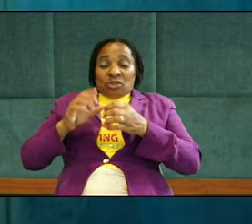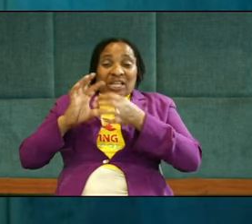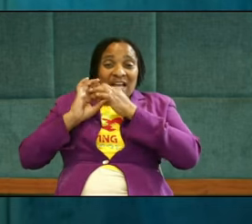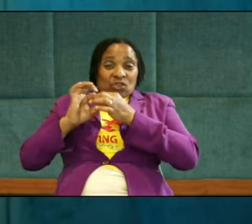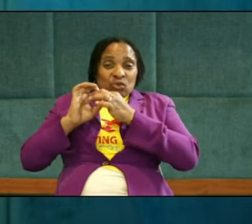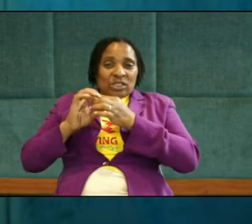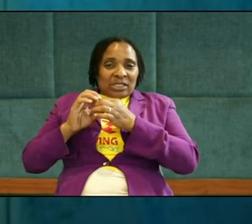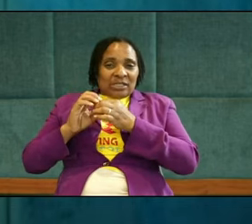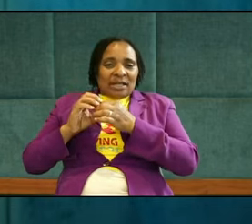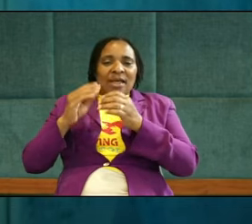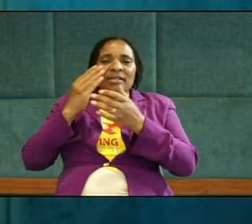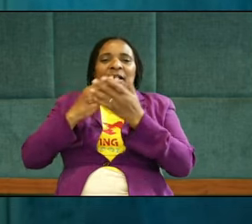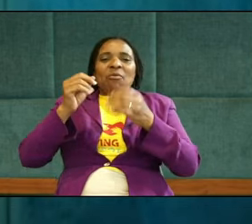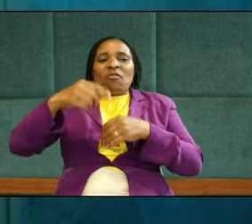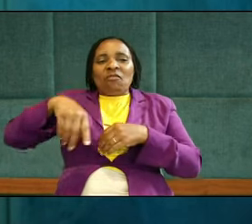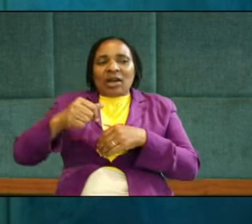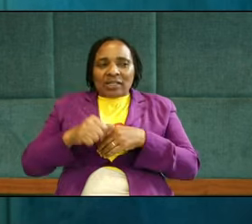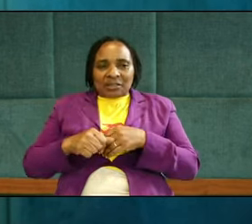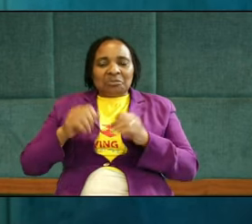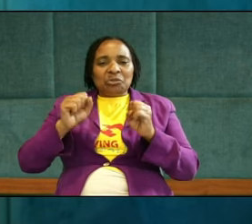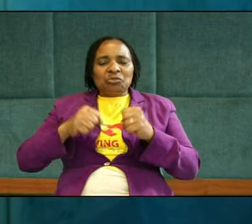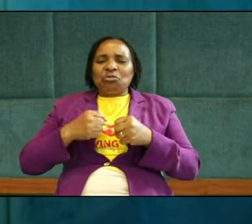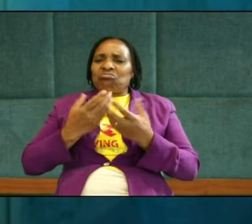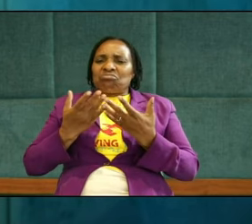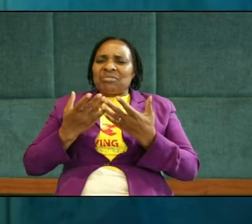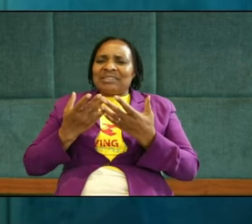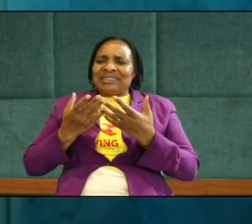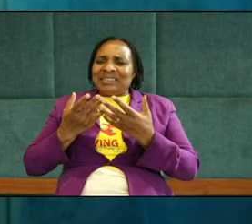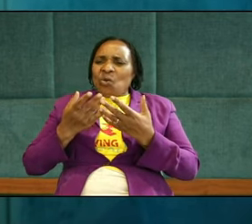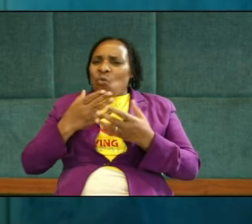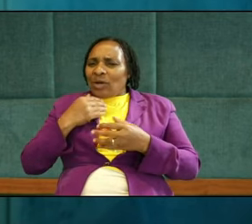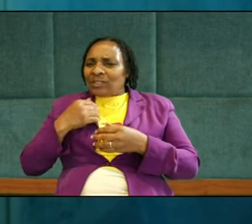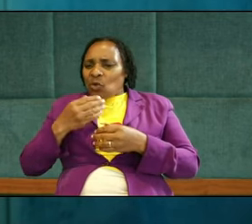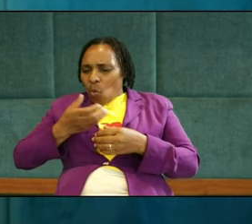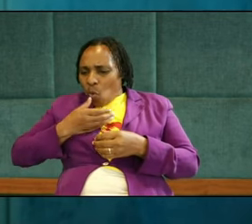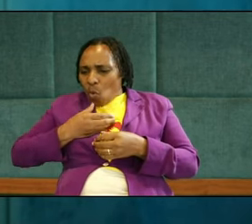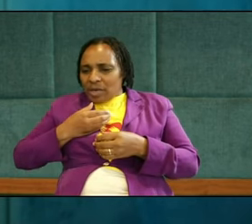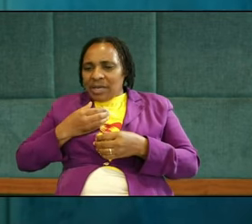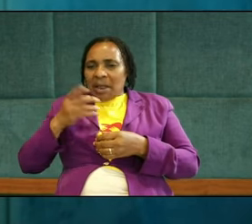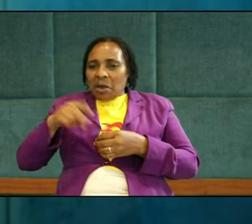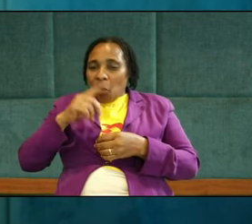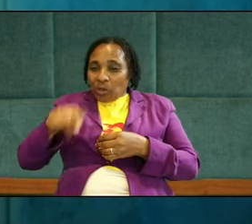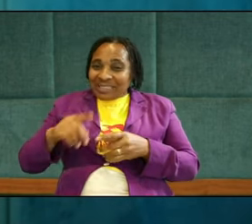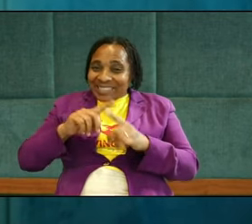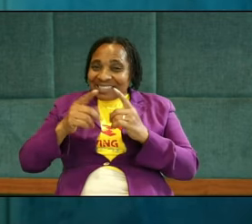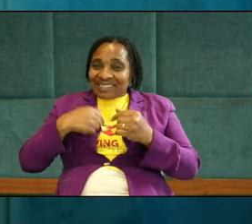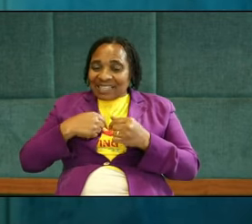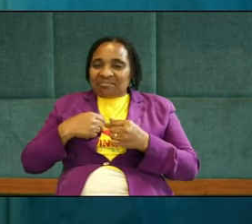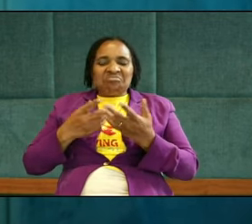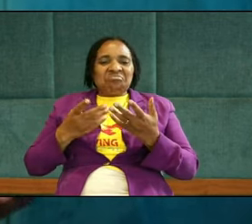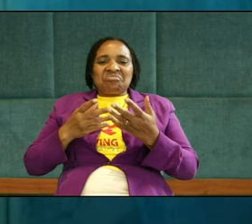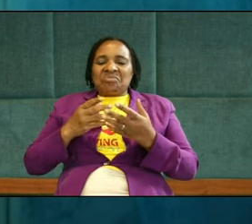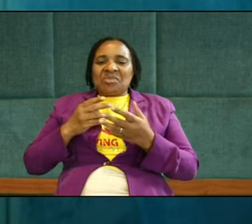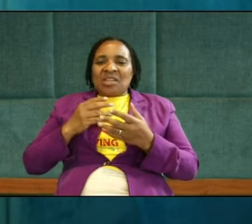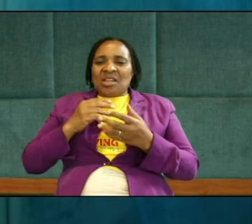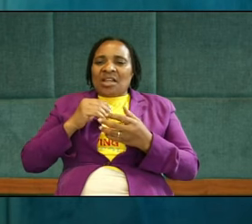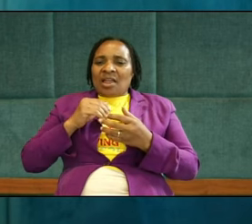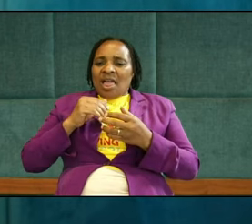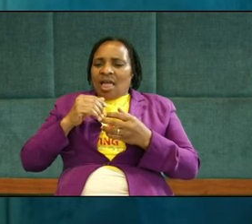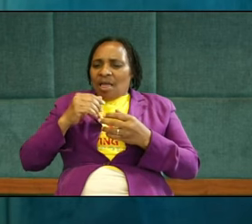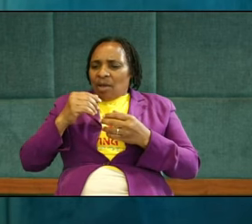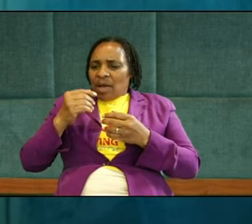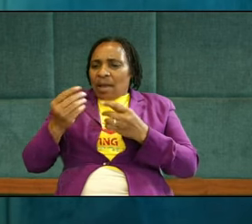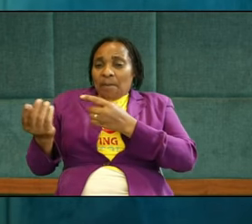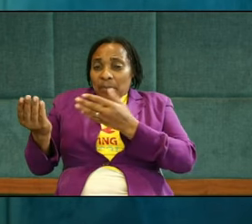being. Yes. And some of us cling to our own mistakes, saying that it's in our genetics. Right? We are not trapped